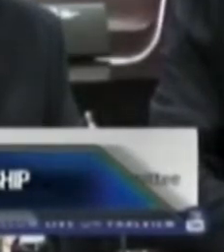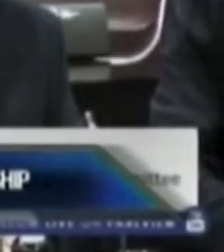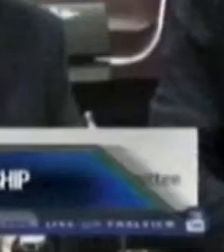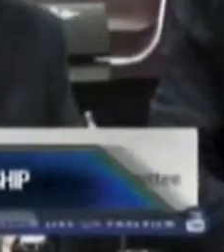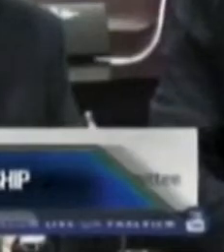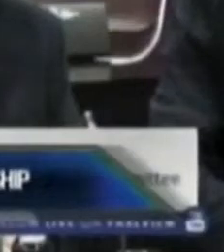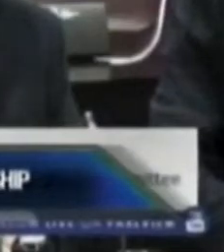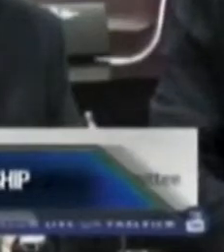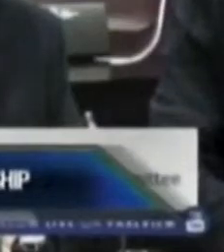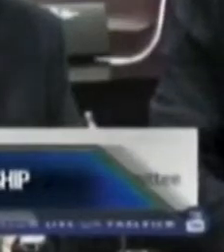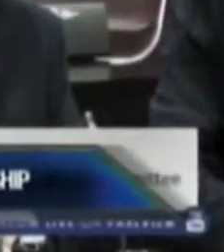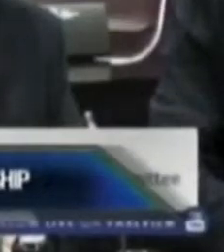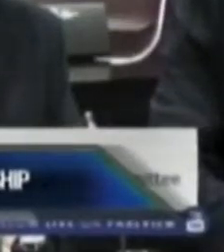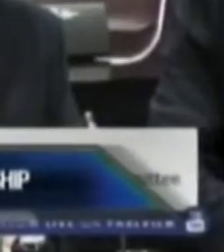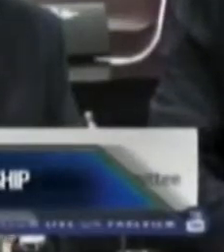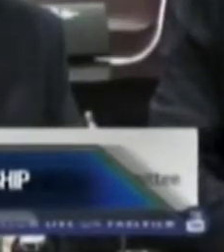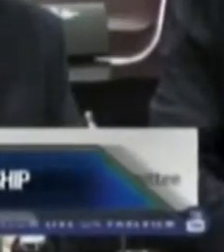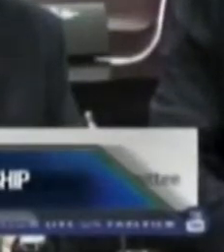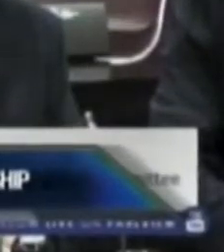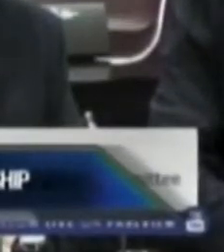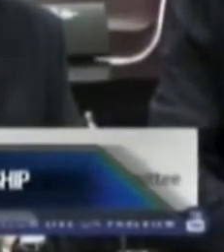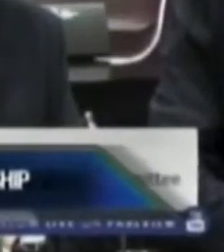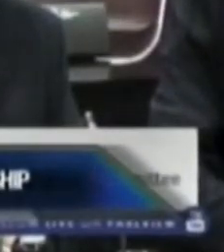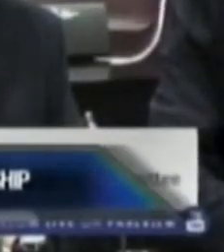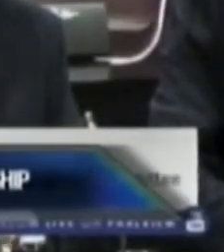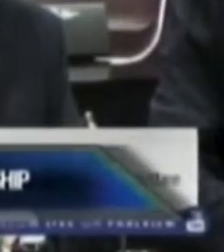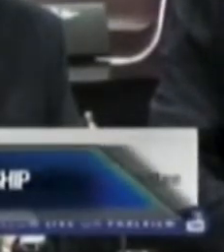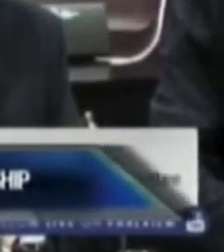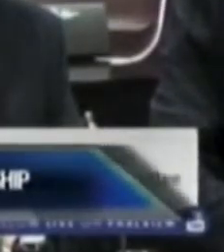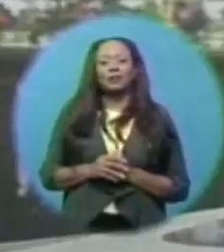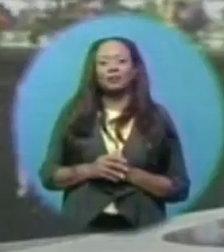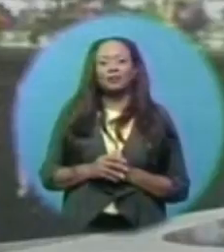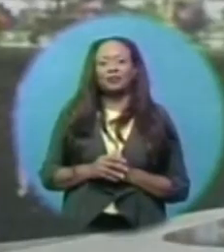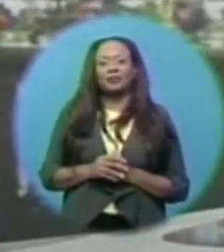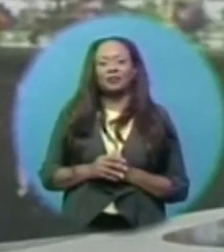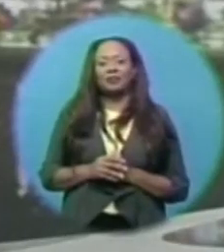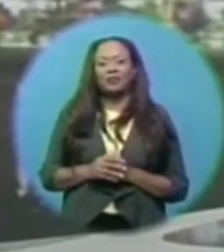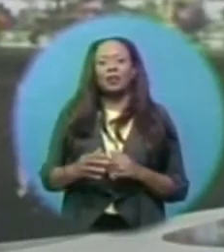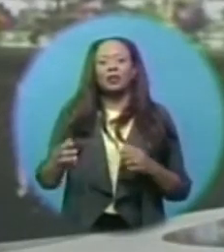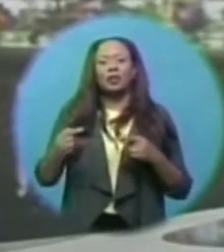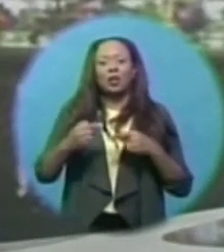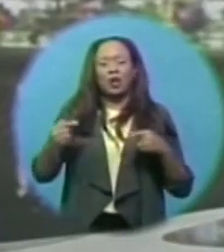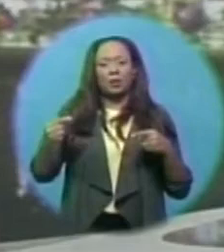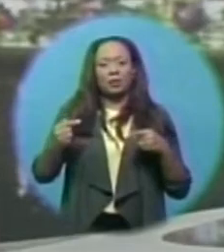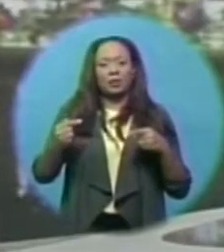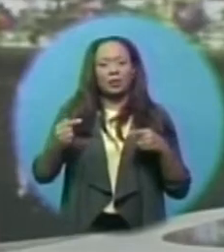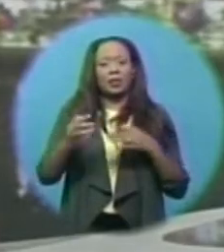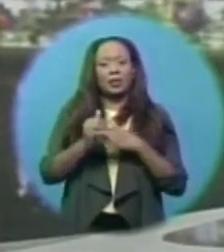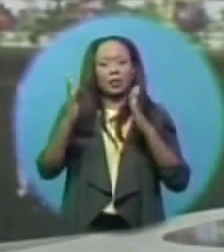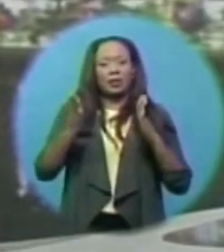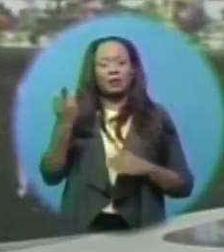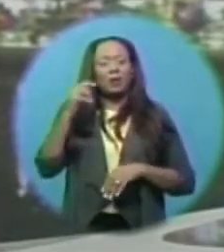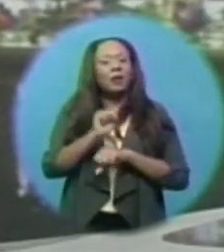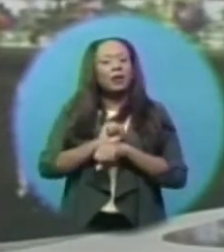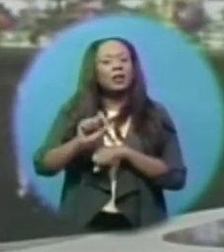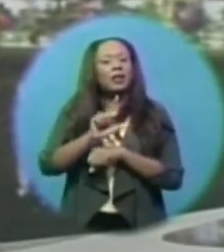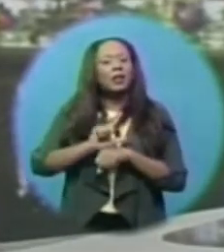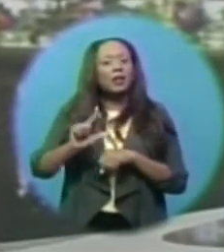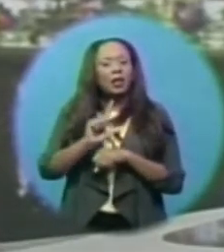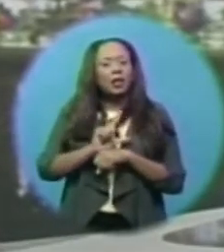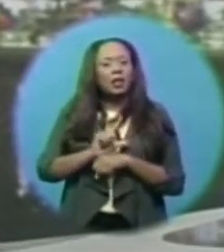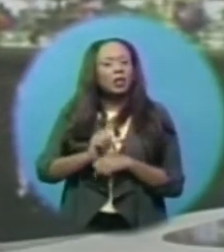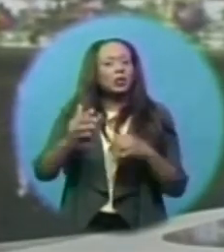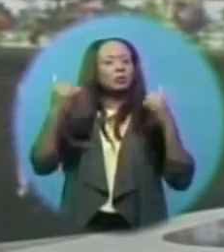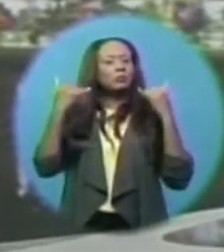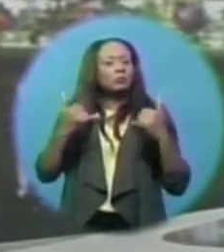is entering into a terrain that is almost untouchable. The opposition leader in St. Lucia is doubling